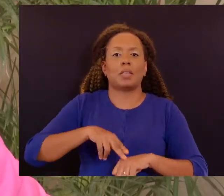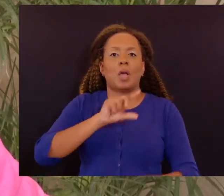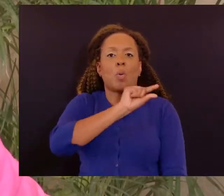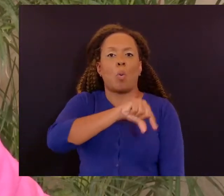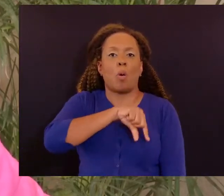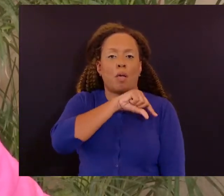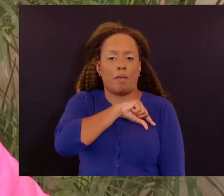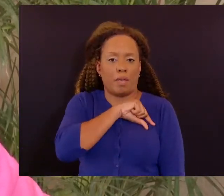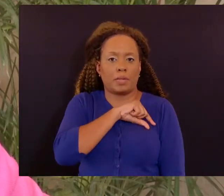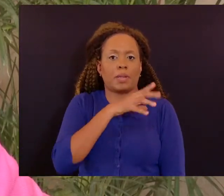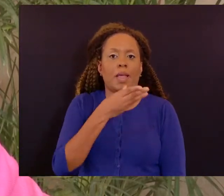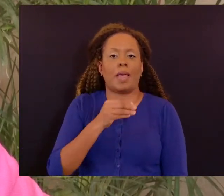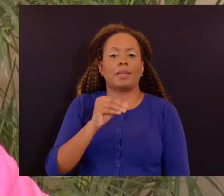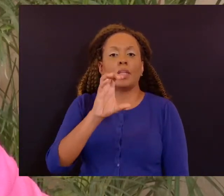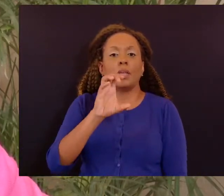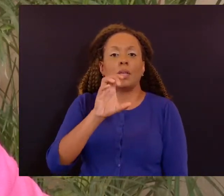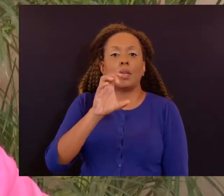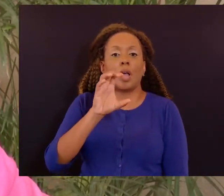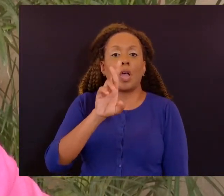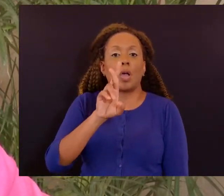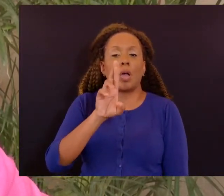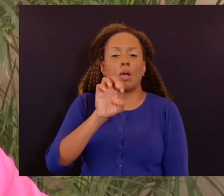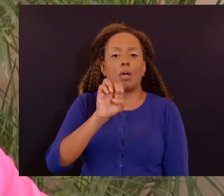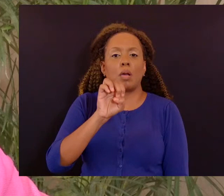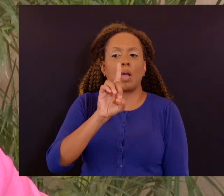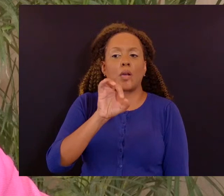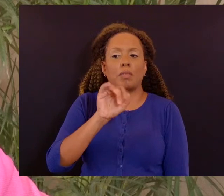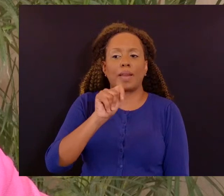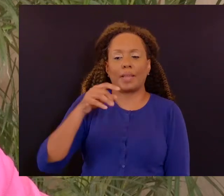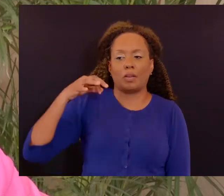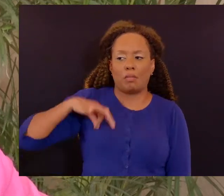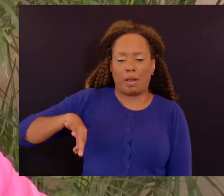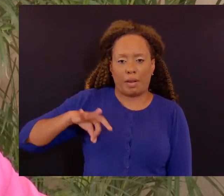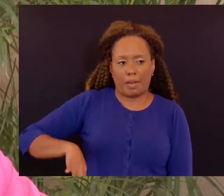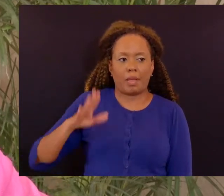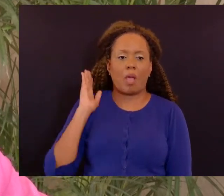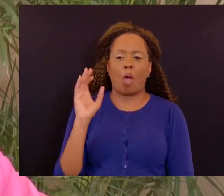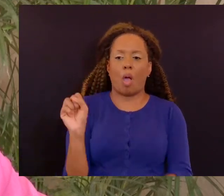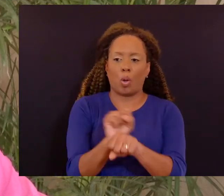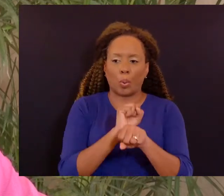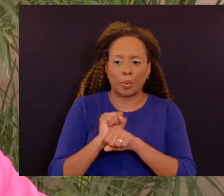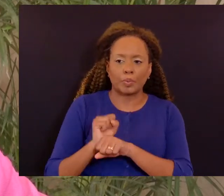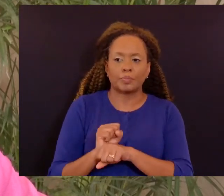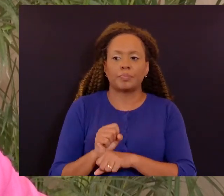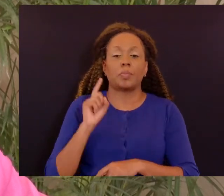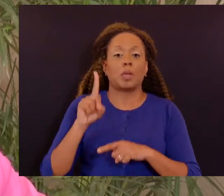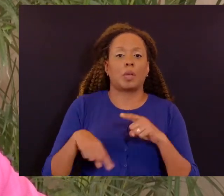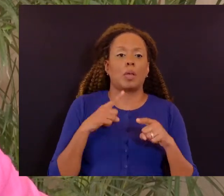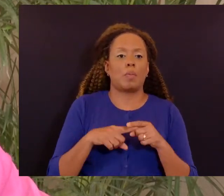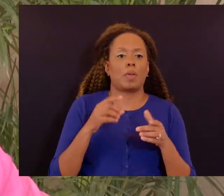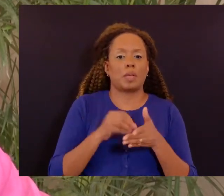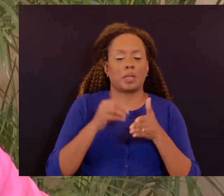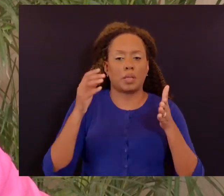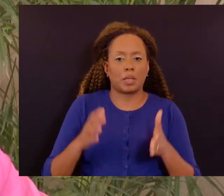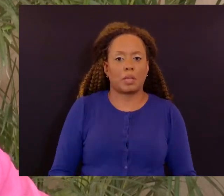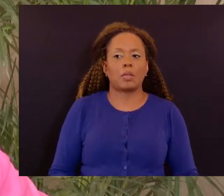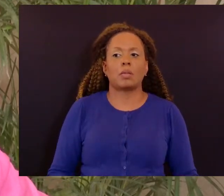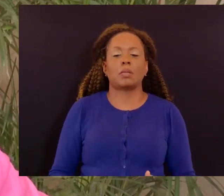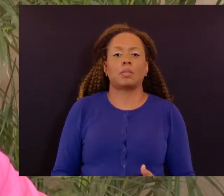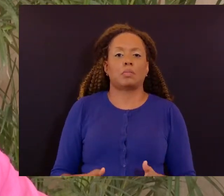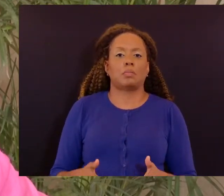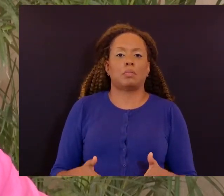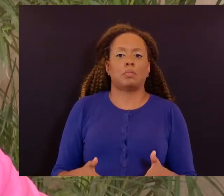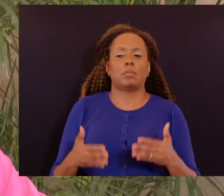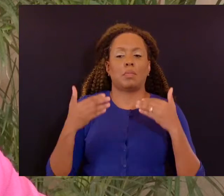credit framework, and that is something we are going to be working on so that by the time the students are awarded